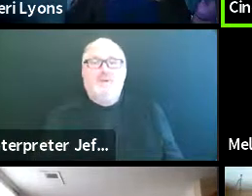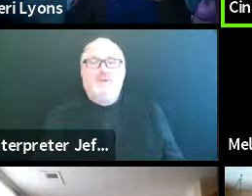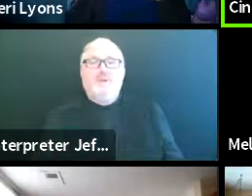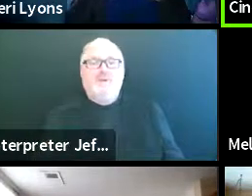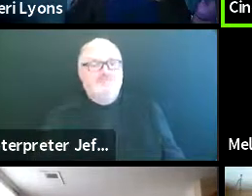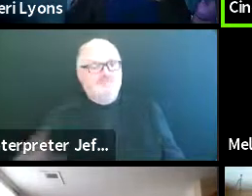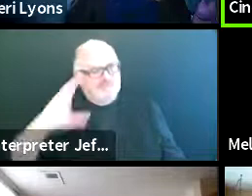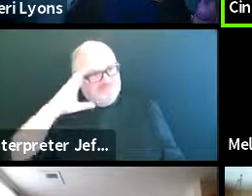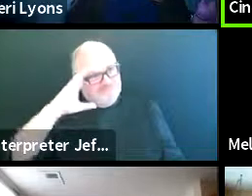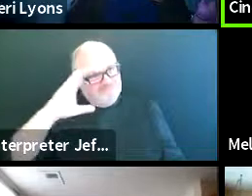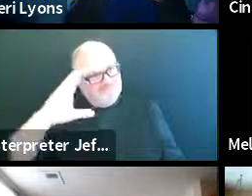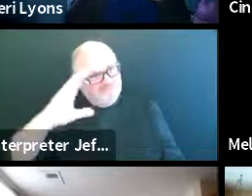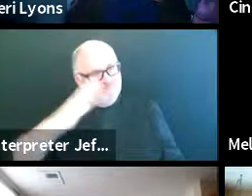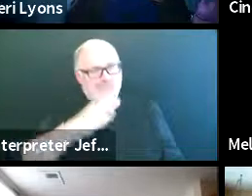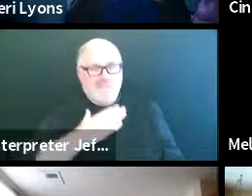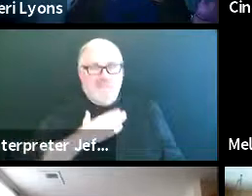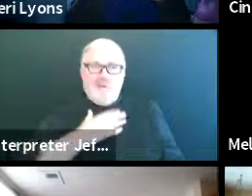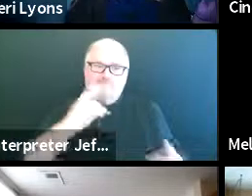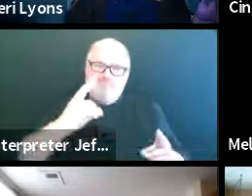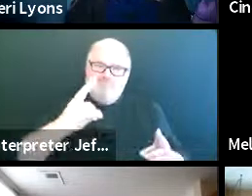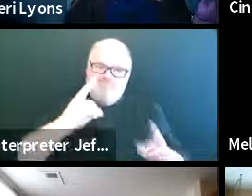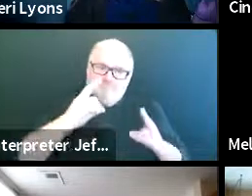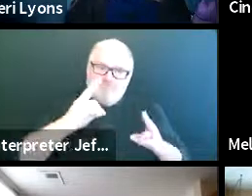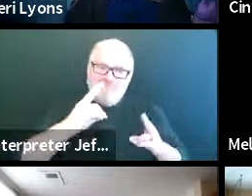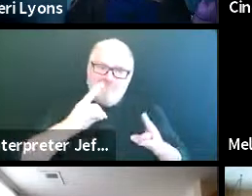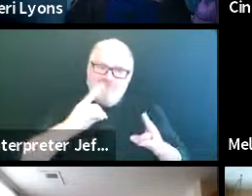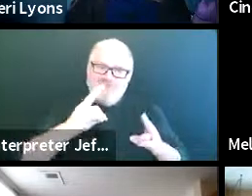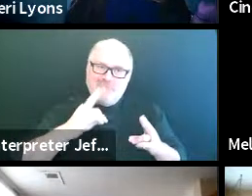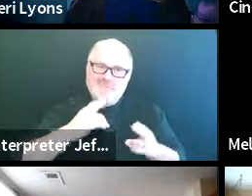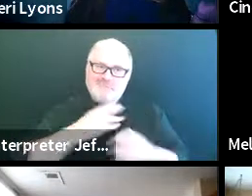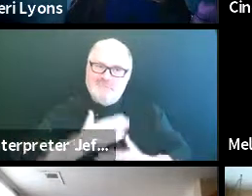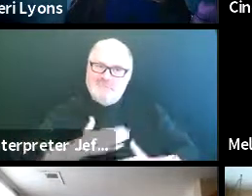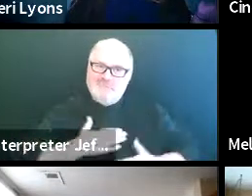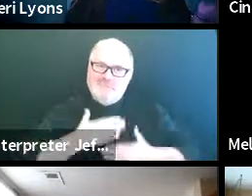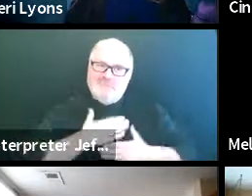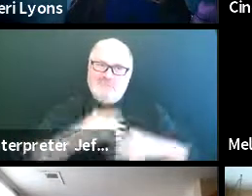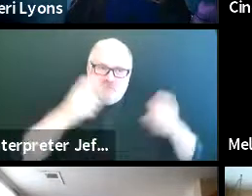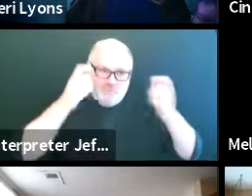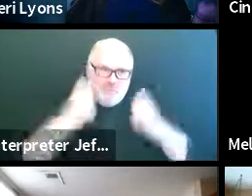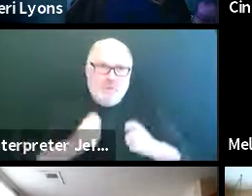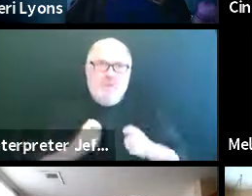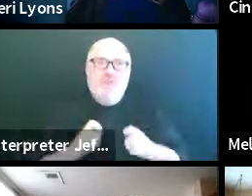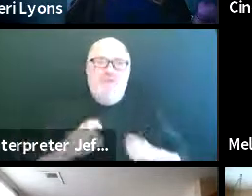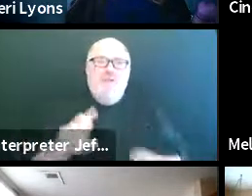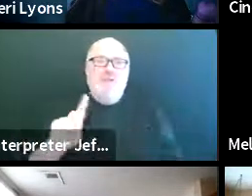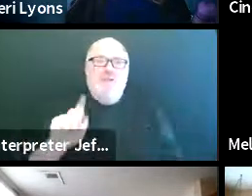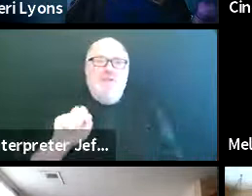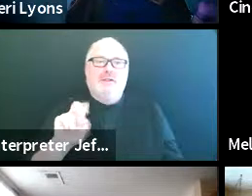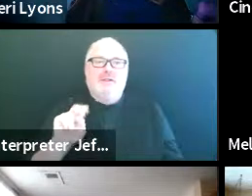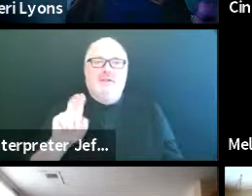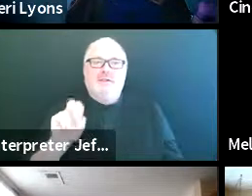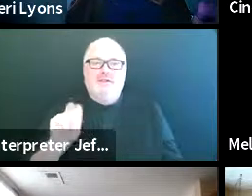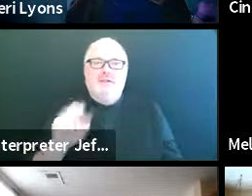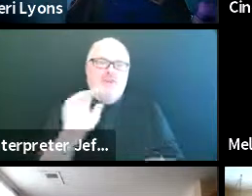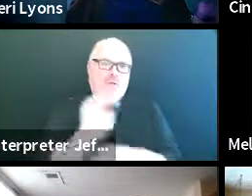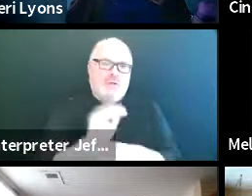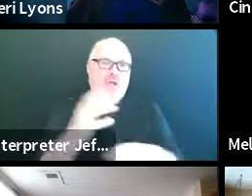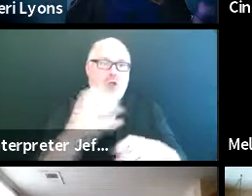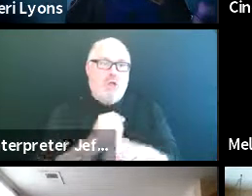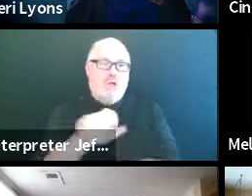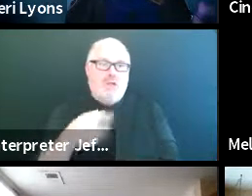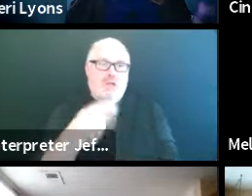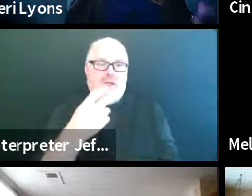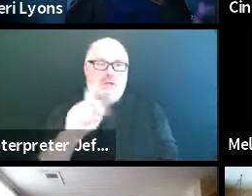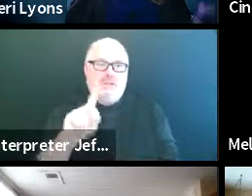Hello, it is my honor and a privilege to hood Dannon this evening for earning his PhD in Sport and